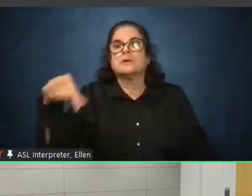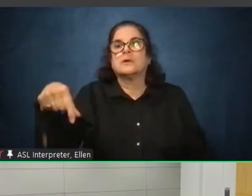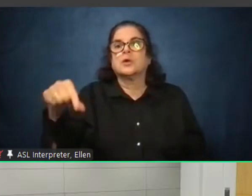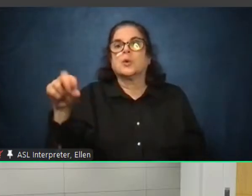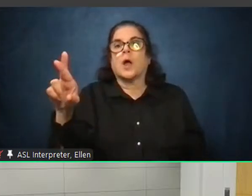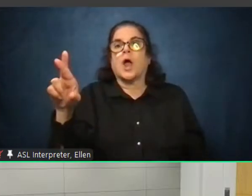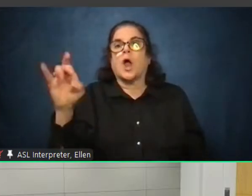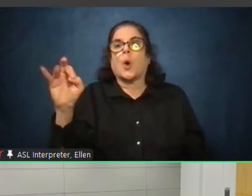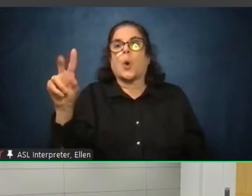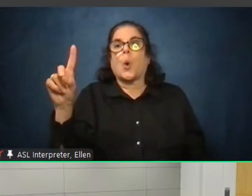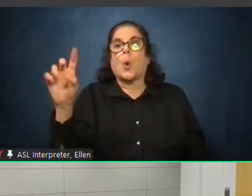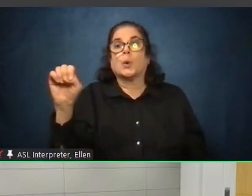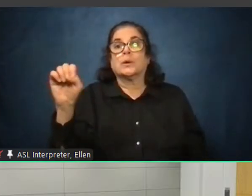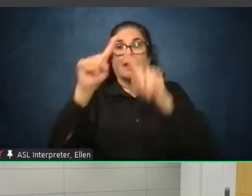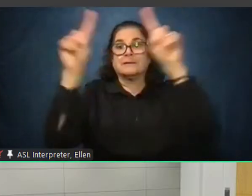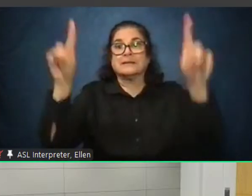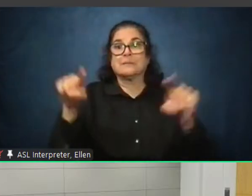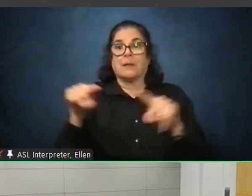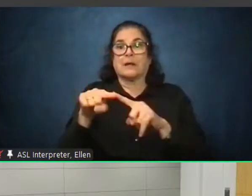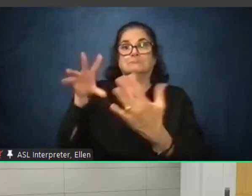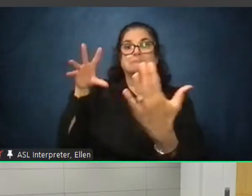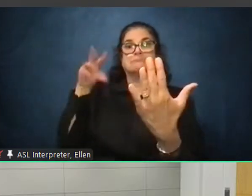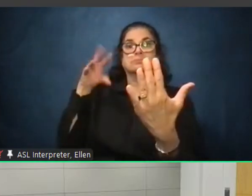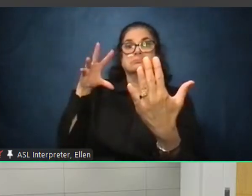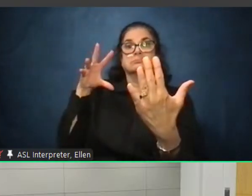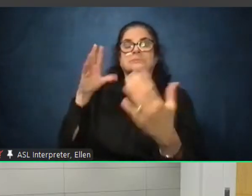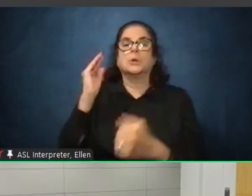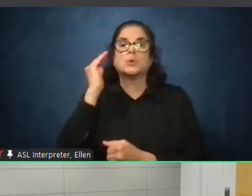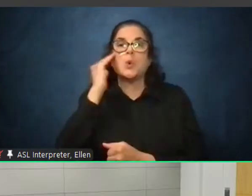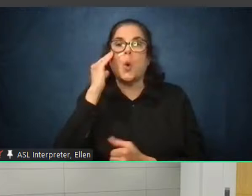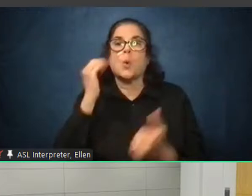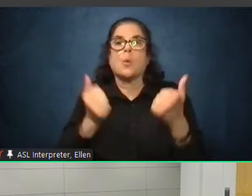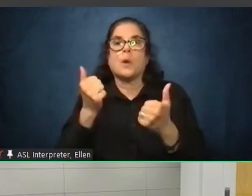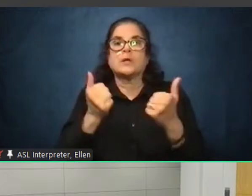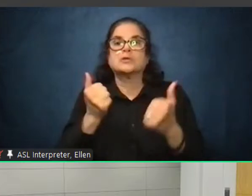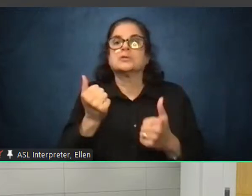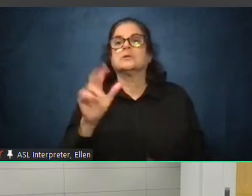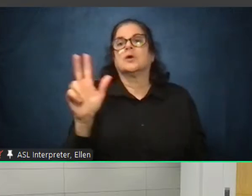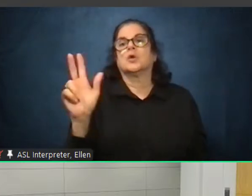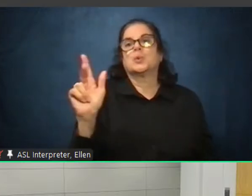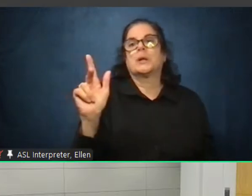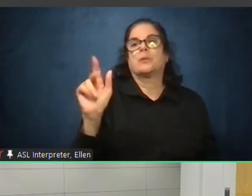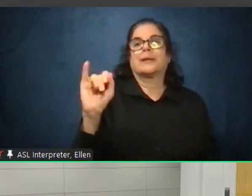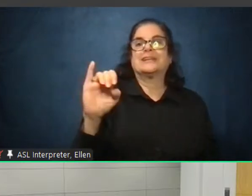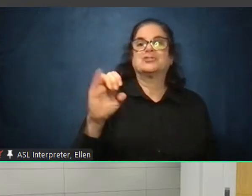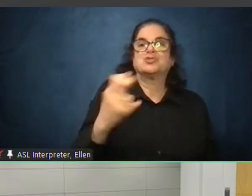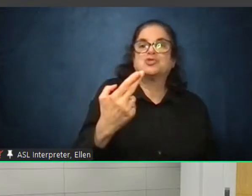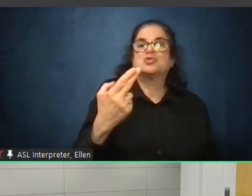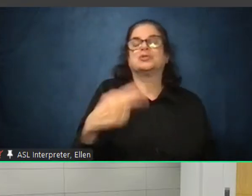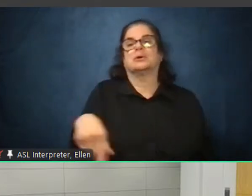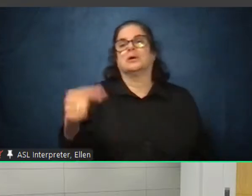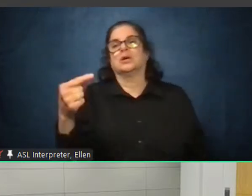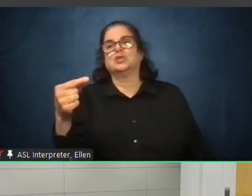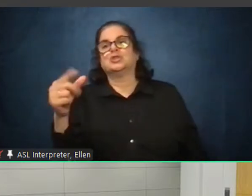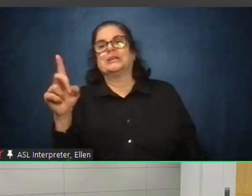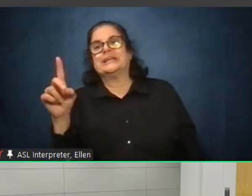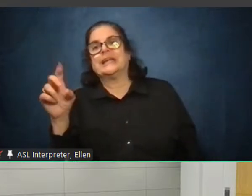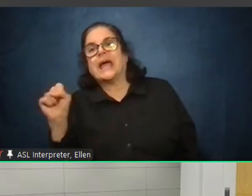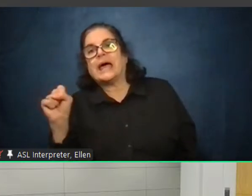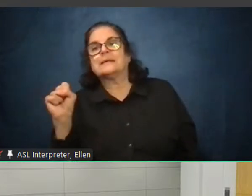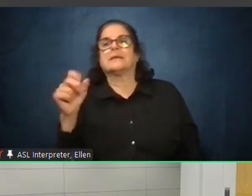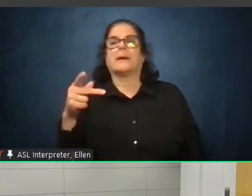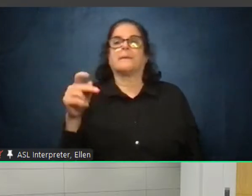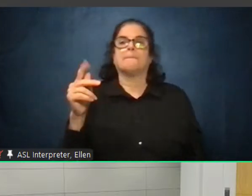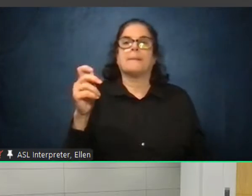display is that we'll be able to tell which type of display they're looking at too, whether it's a 23-inch, whether it's a GDS sign, a paper